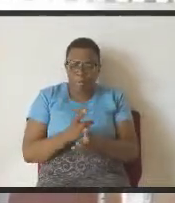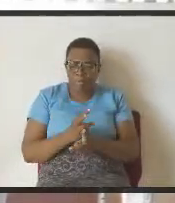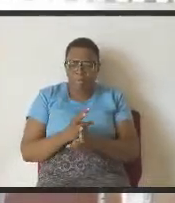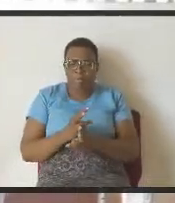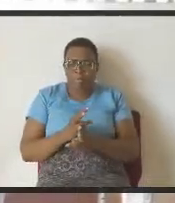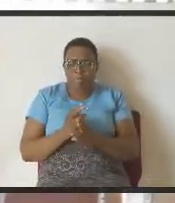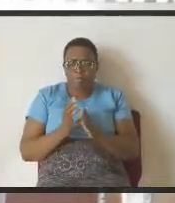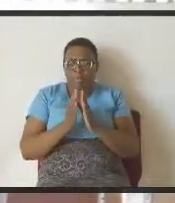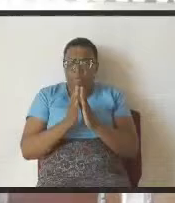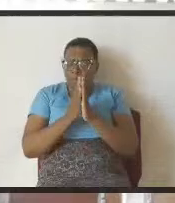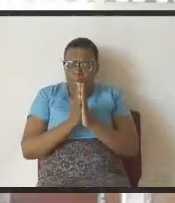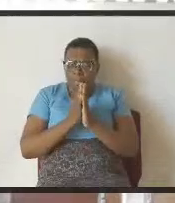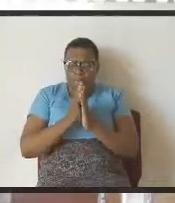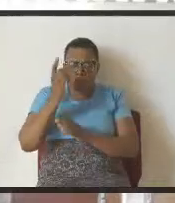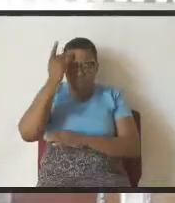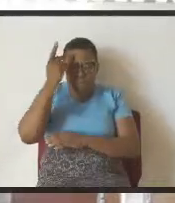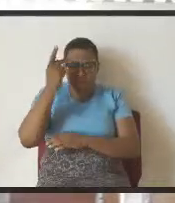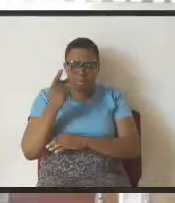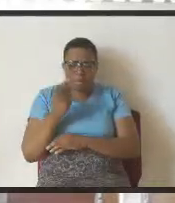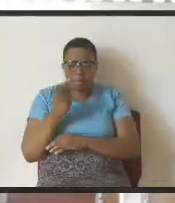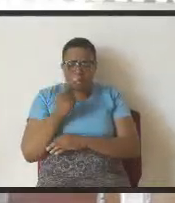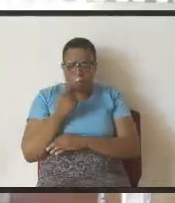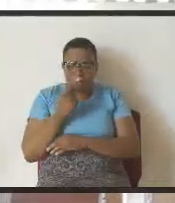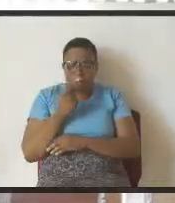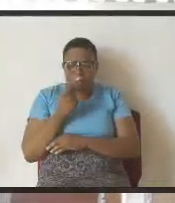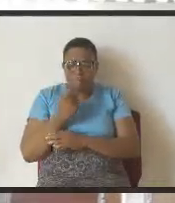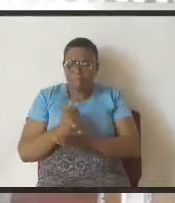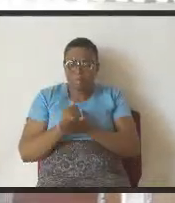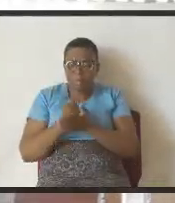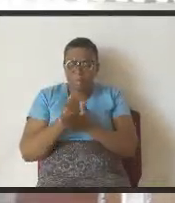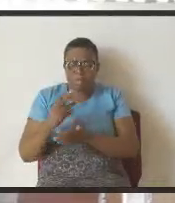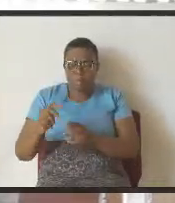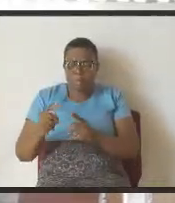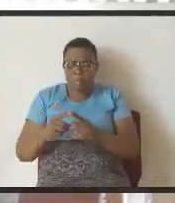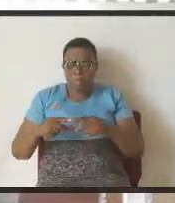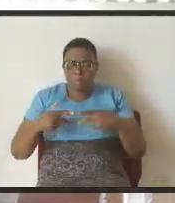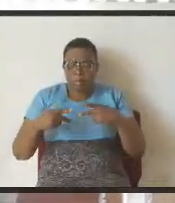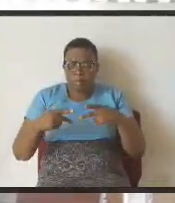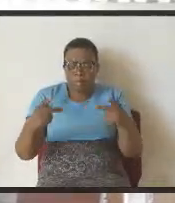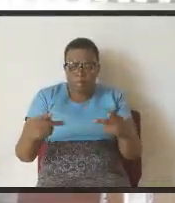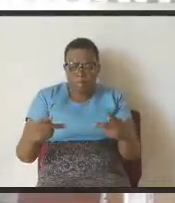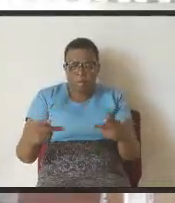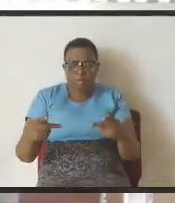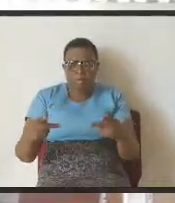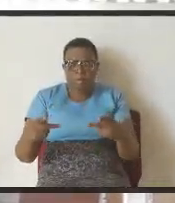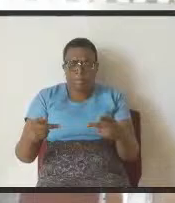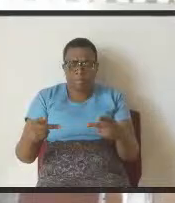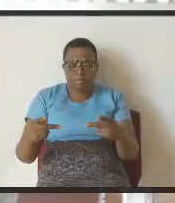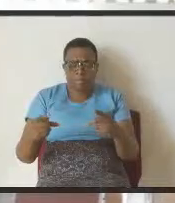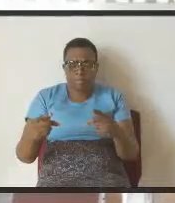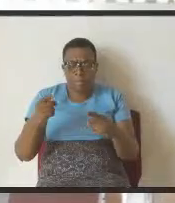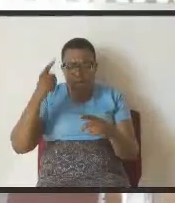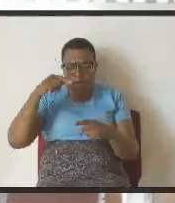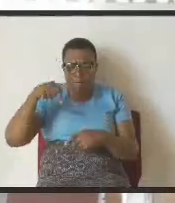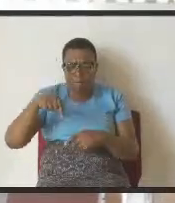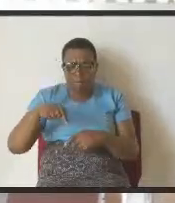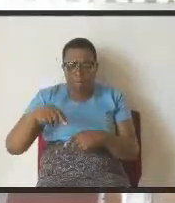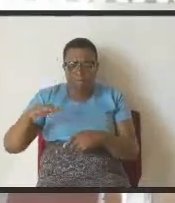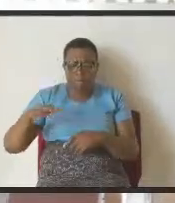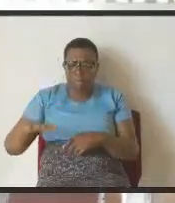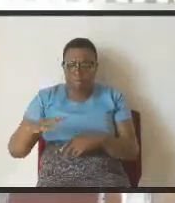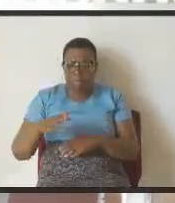Pray for the parents that you'll help them to provide this young child the